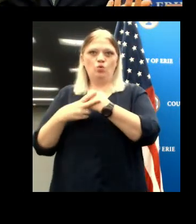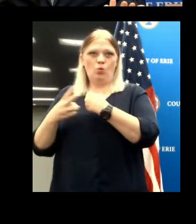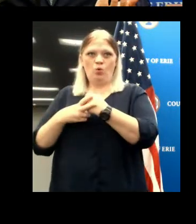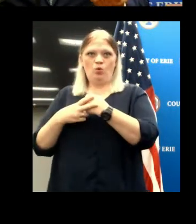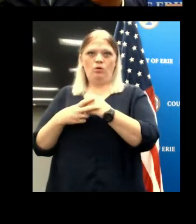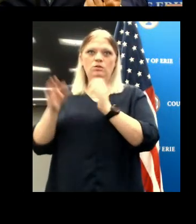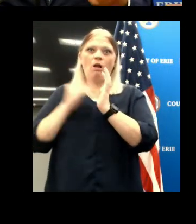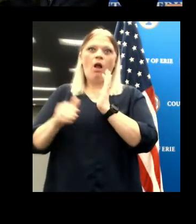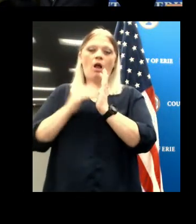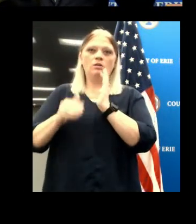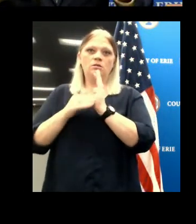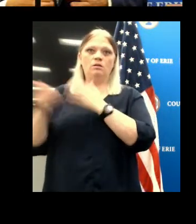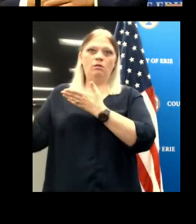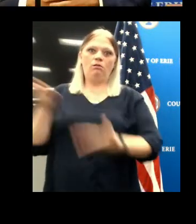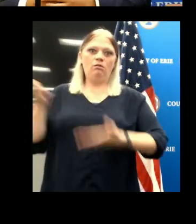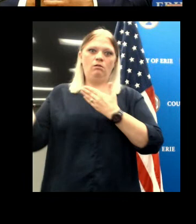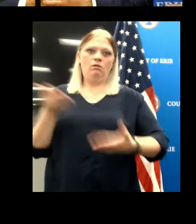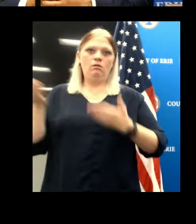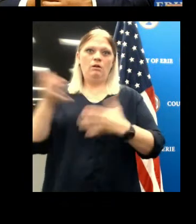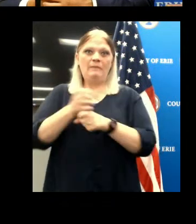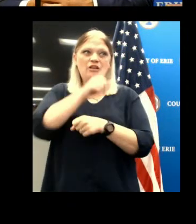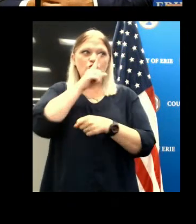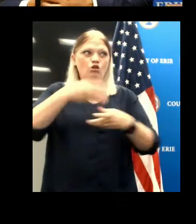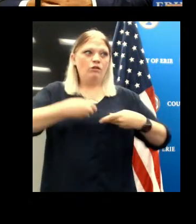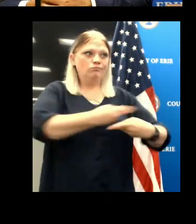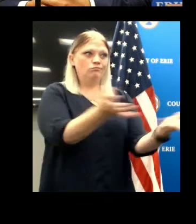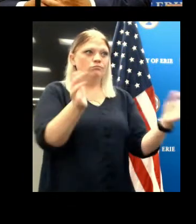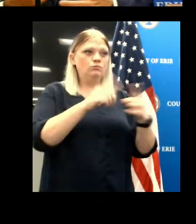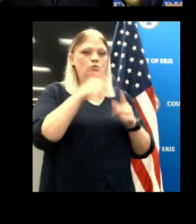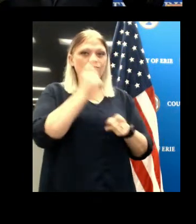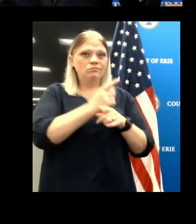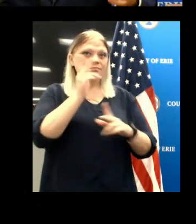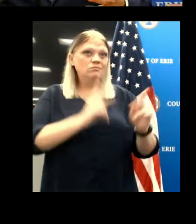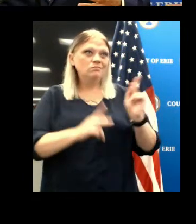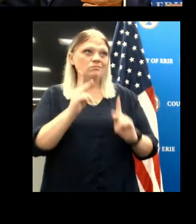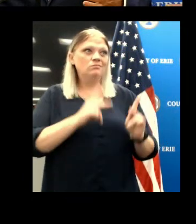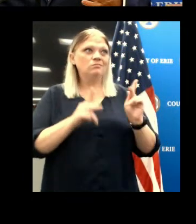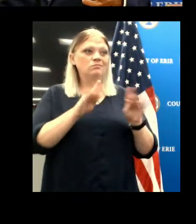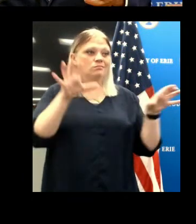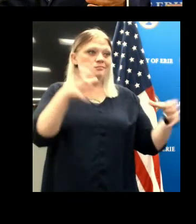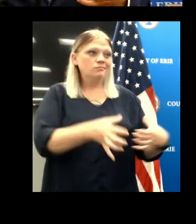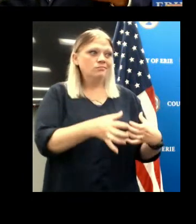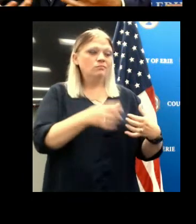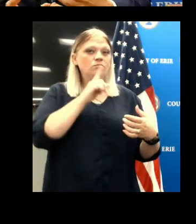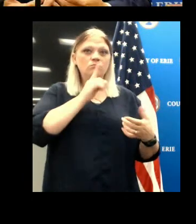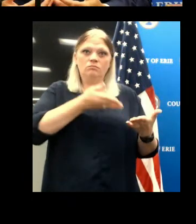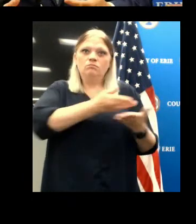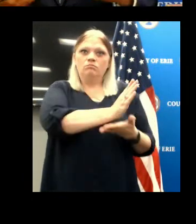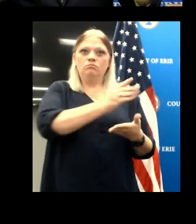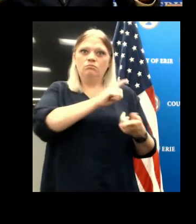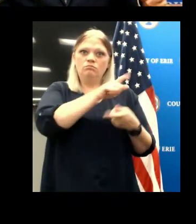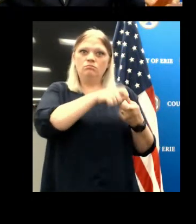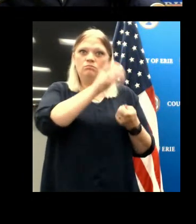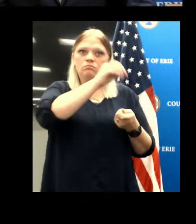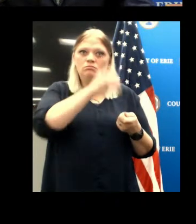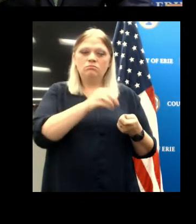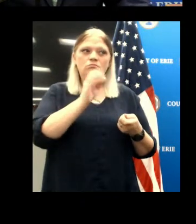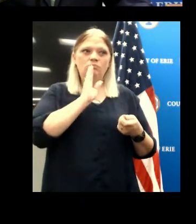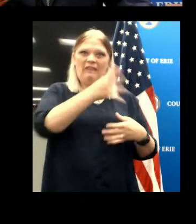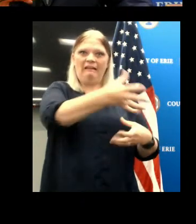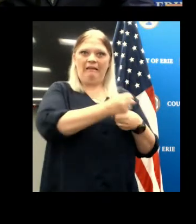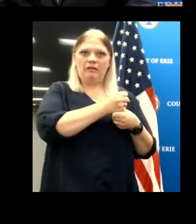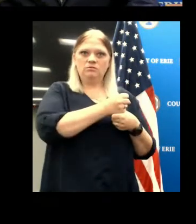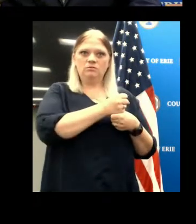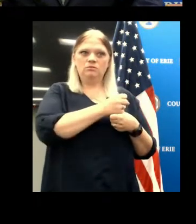constantly coming in. It's ensuring that it's going out to the right parties. Parties that are entitled to a certain percentage will get a certain percentage of